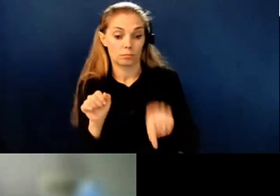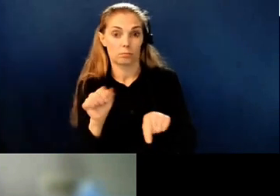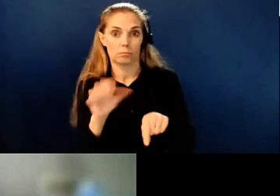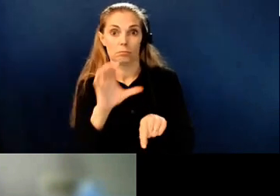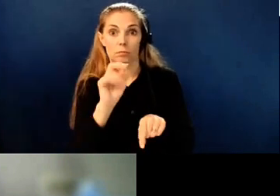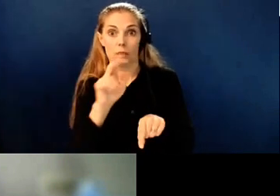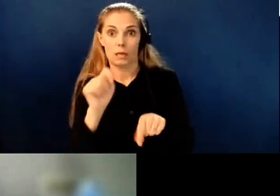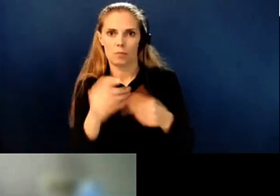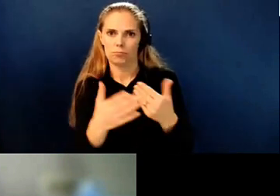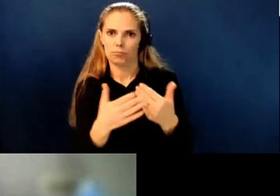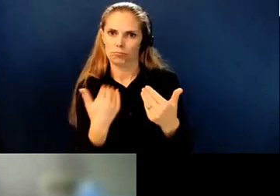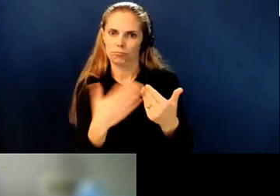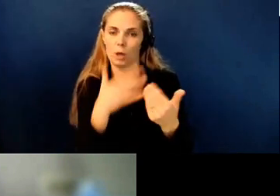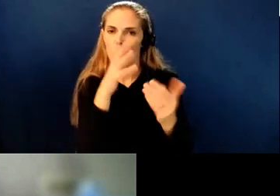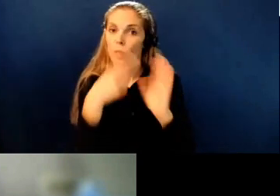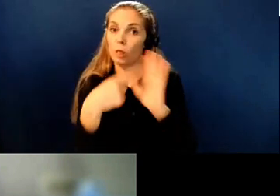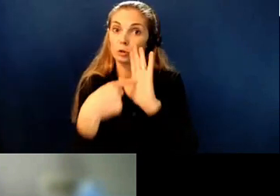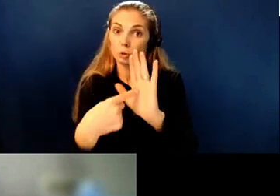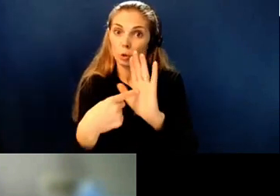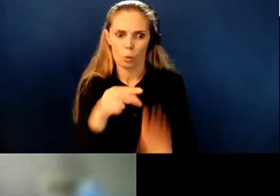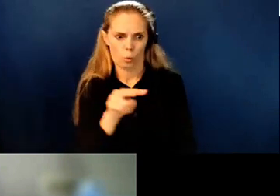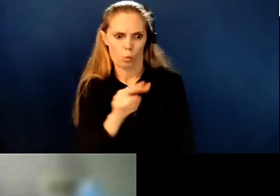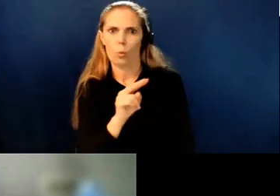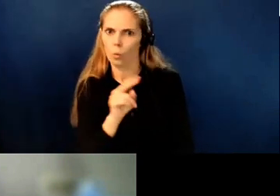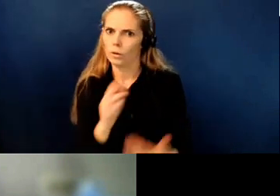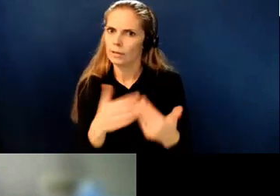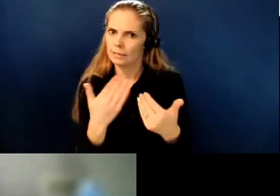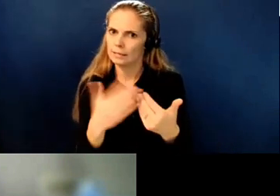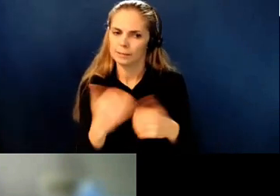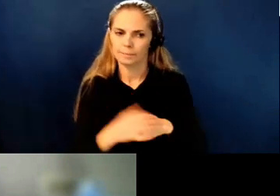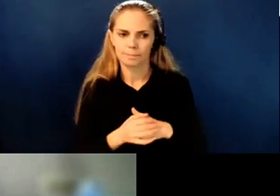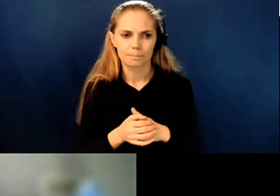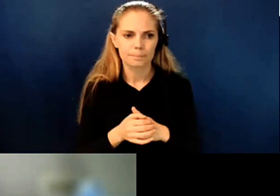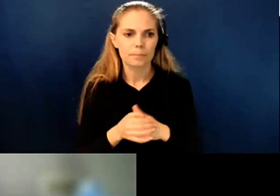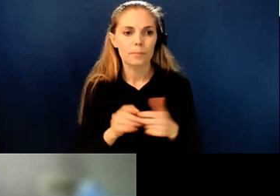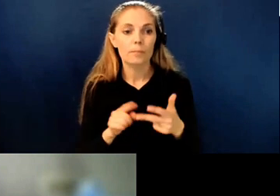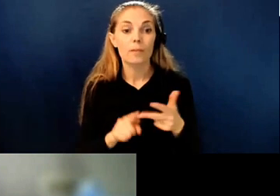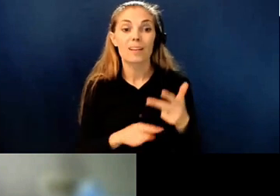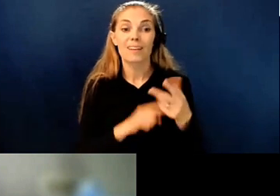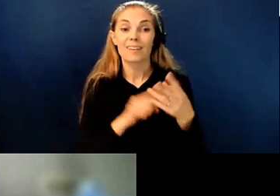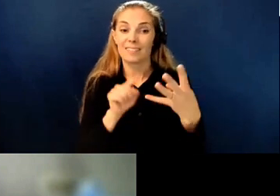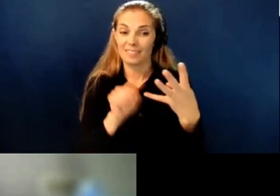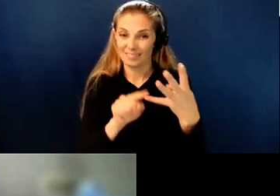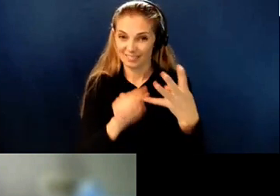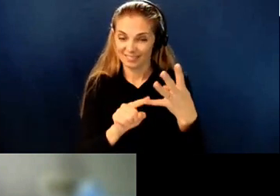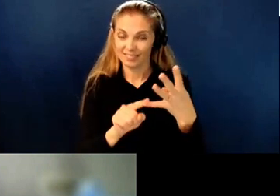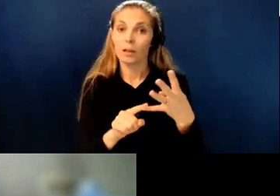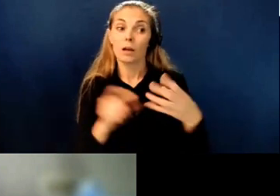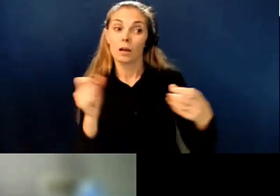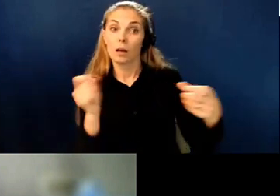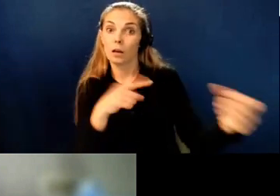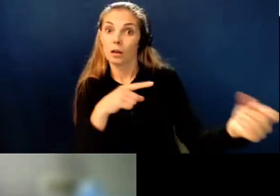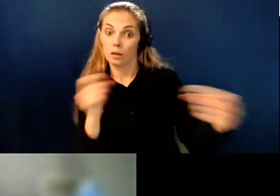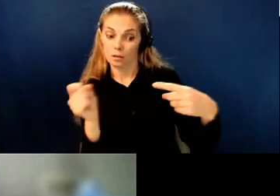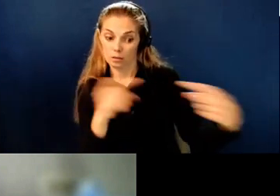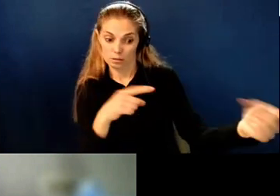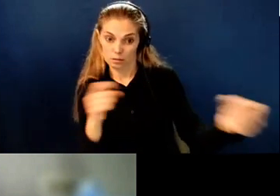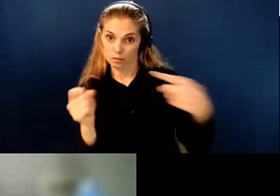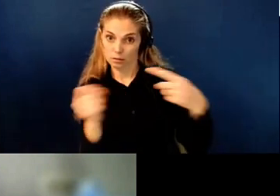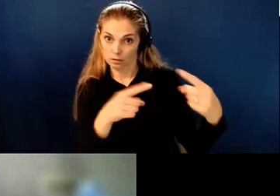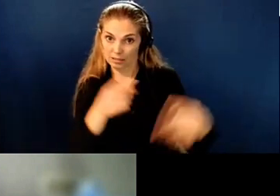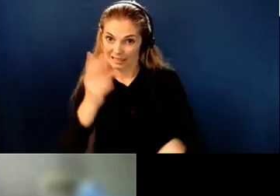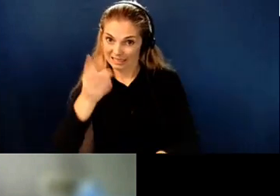But ease of use is a big one. Conversation record retention. So the software is built to make sure that you can